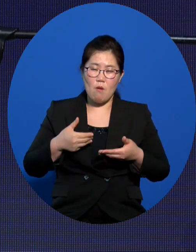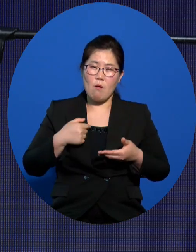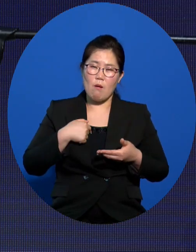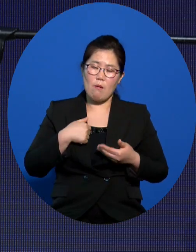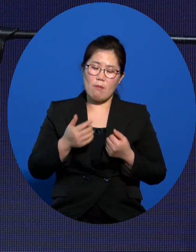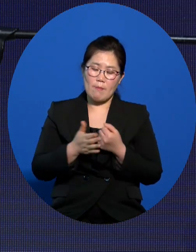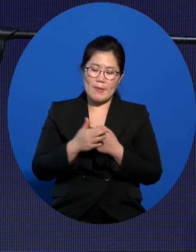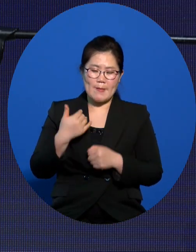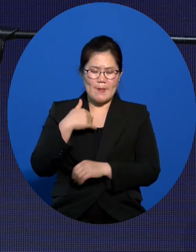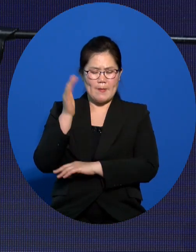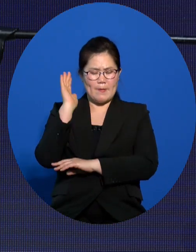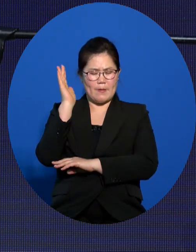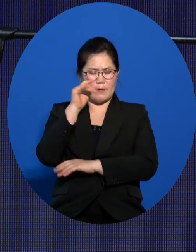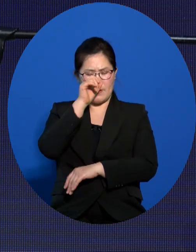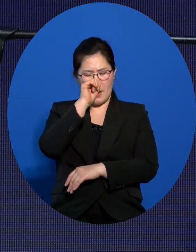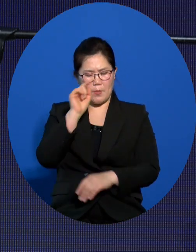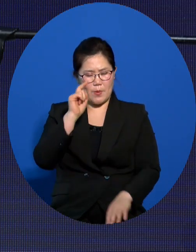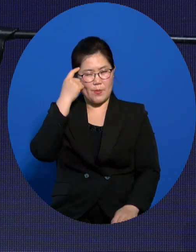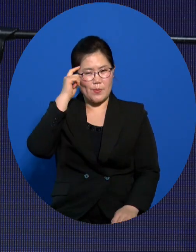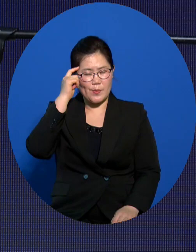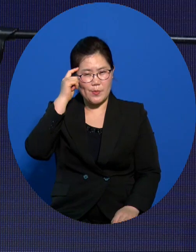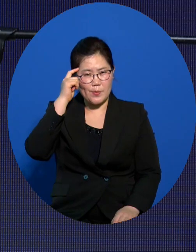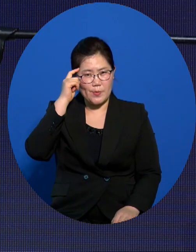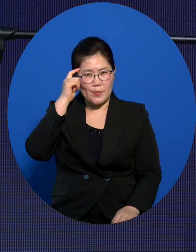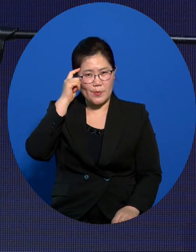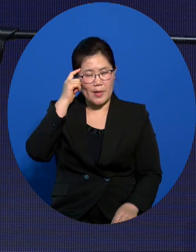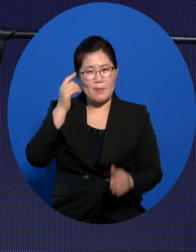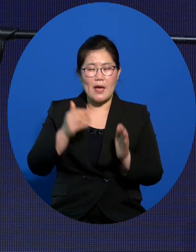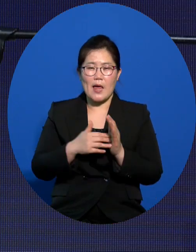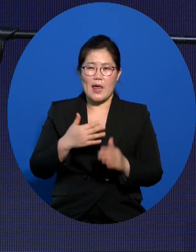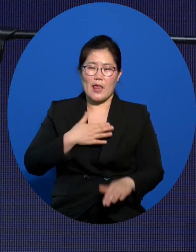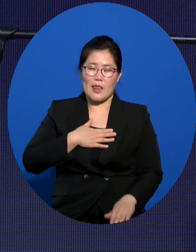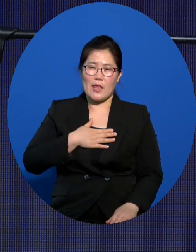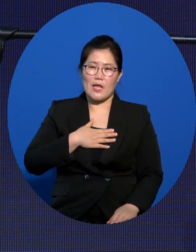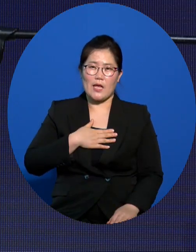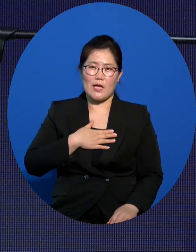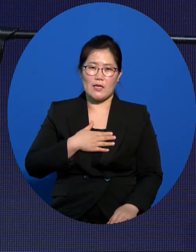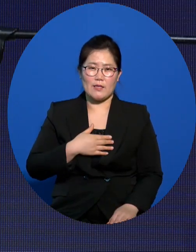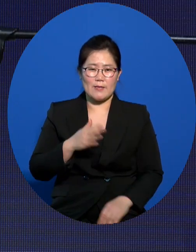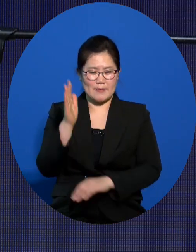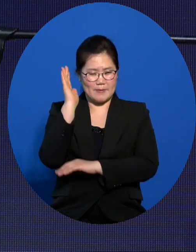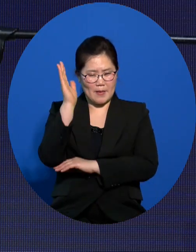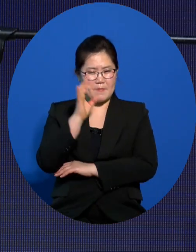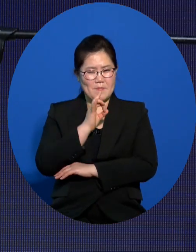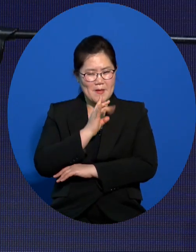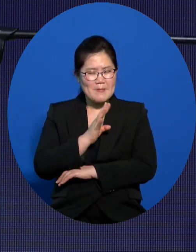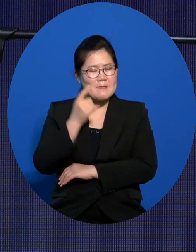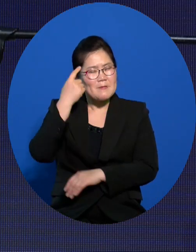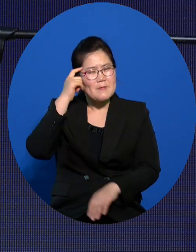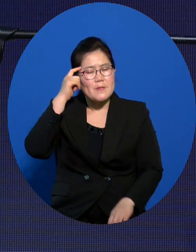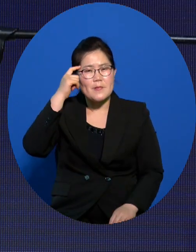an opportunity to speak on stage, I thought about